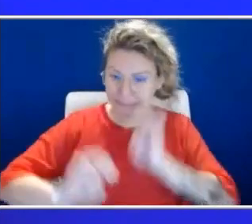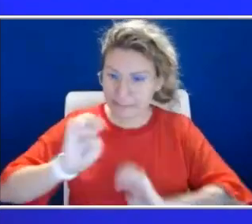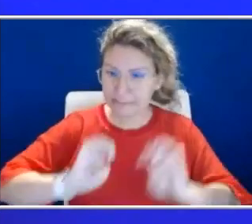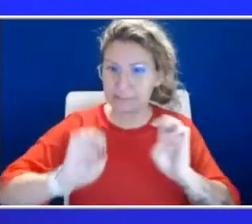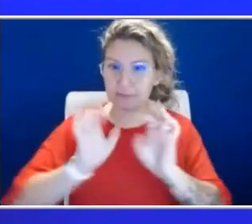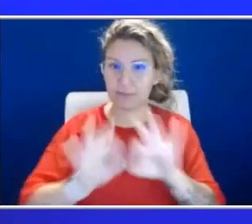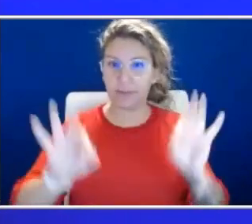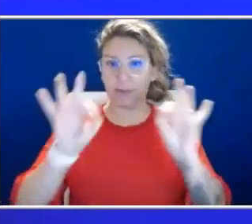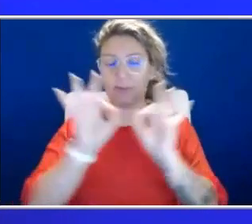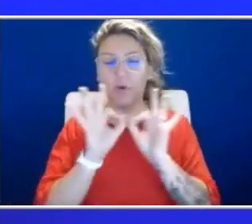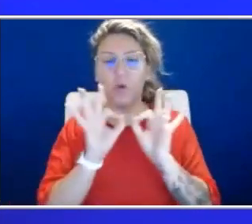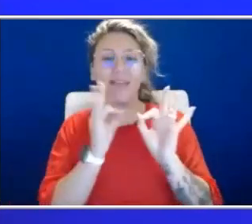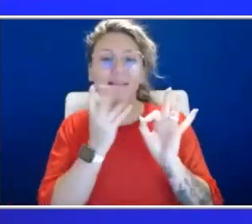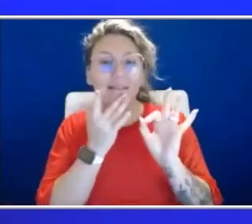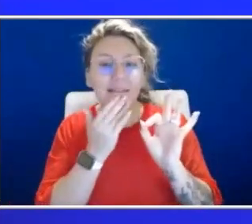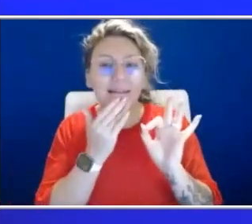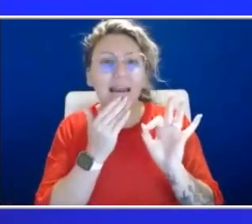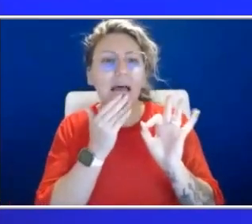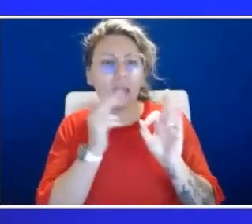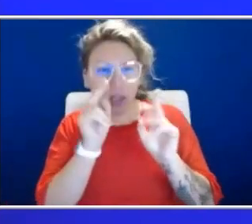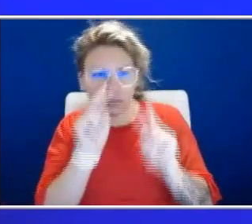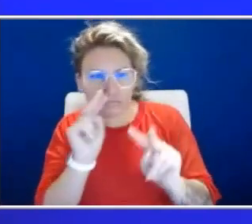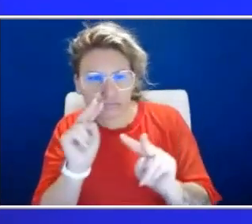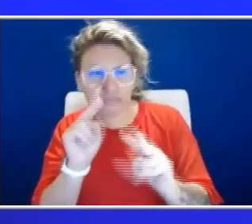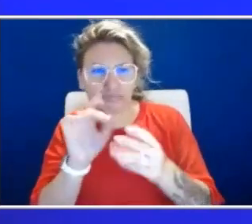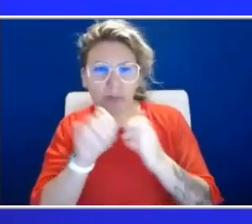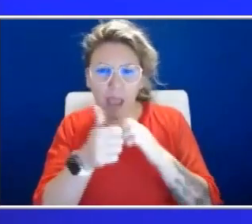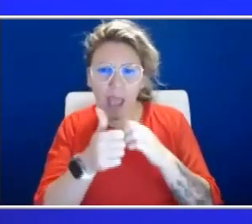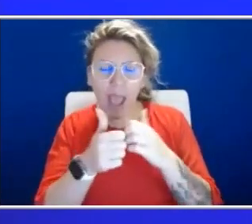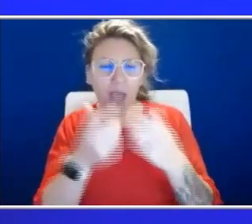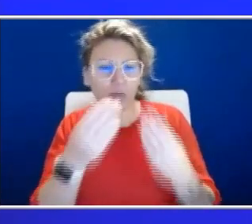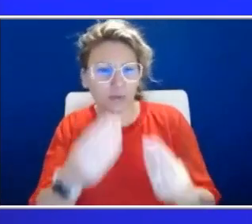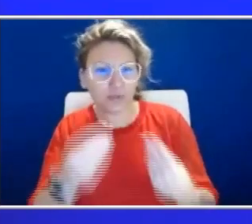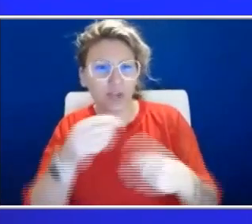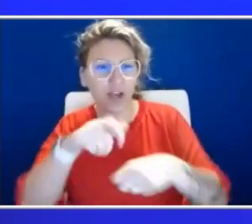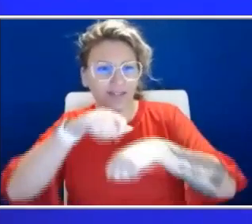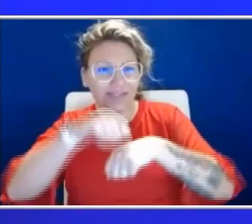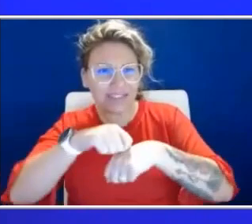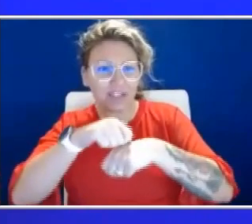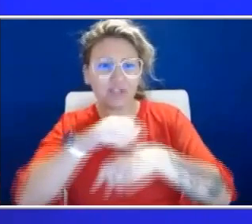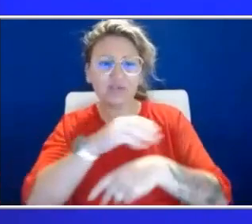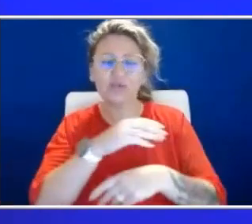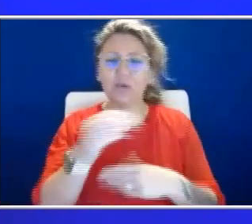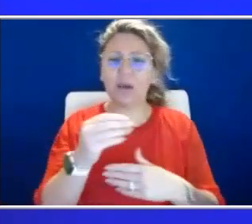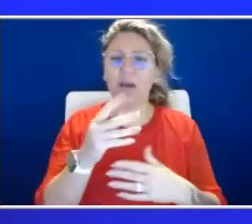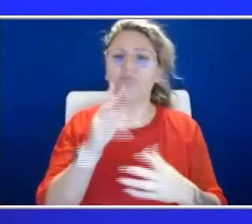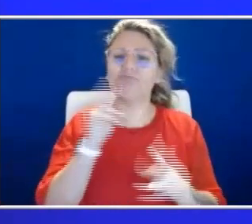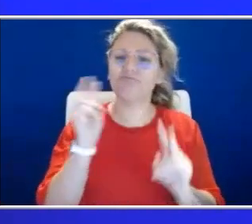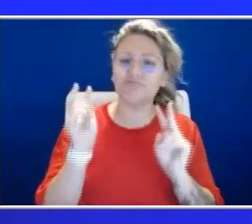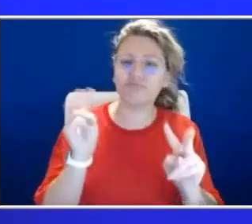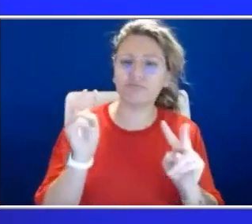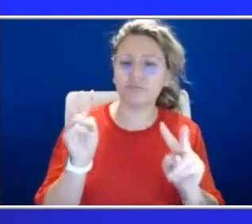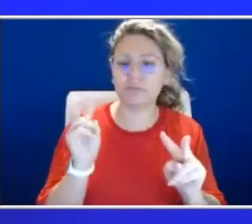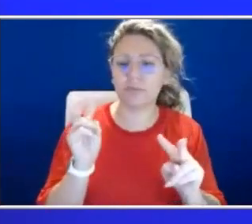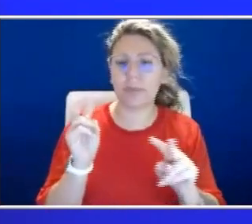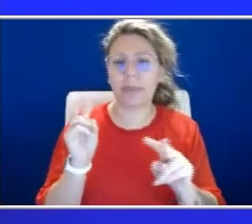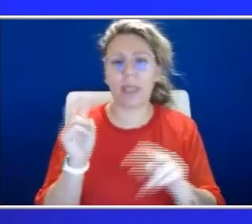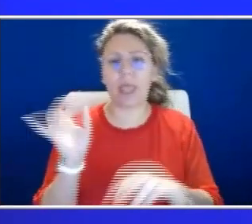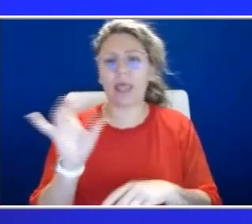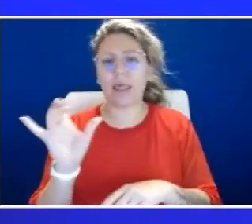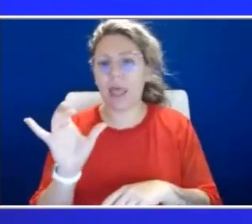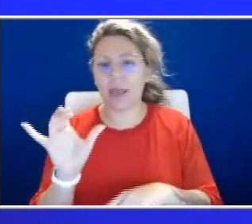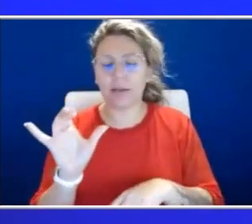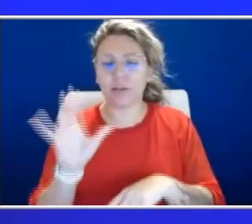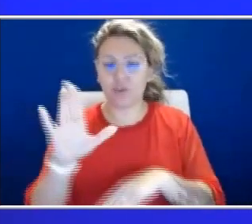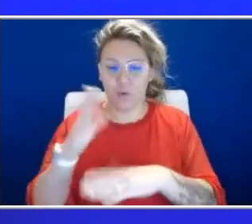the color, how soft the tissue is. And we also look at, like say you push down on your hand